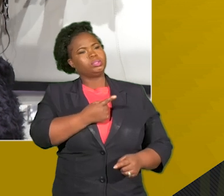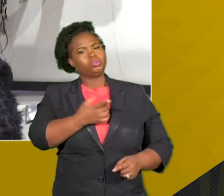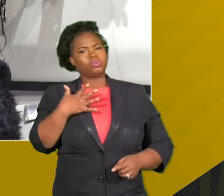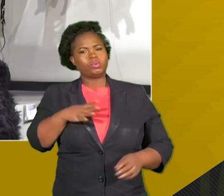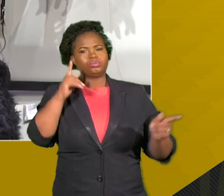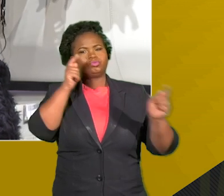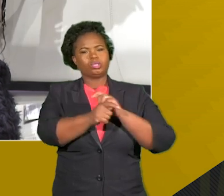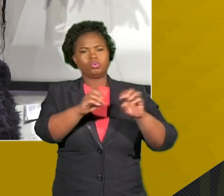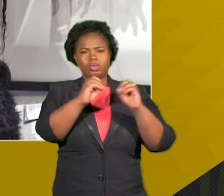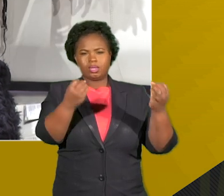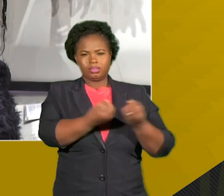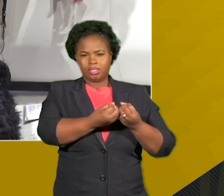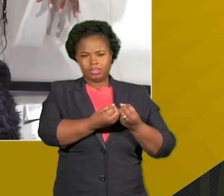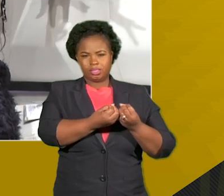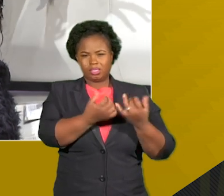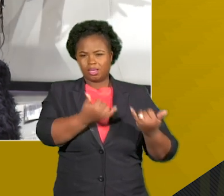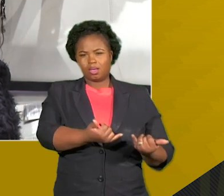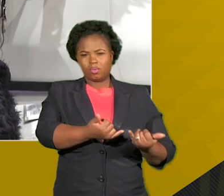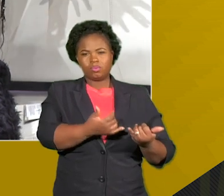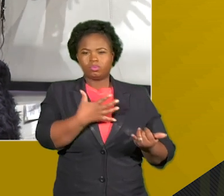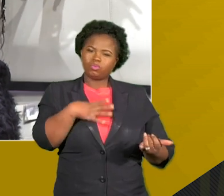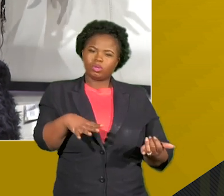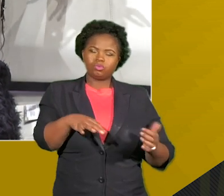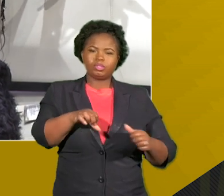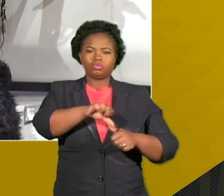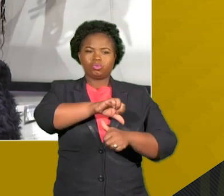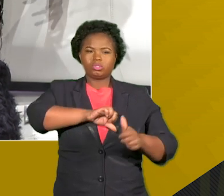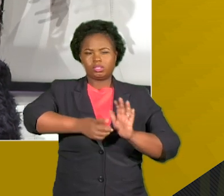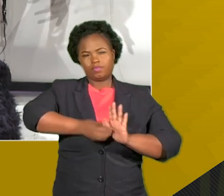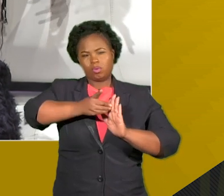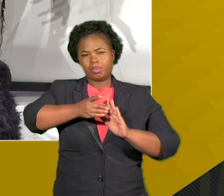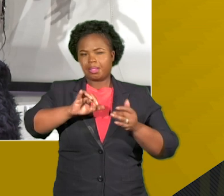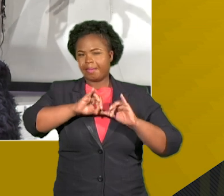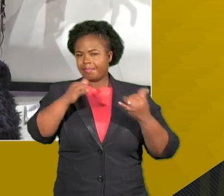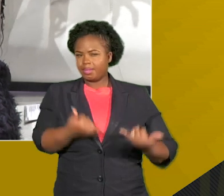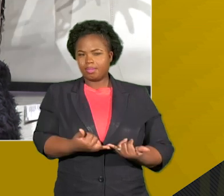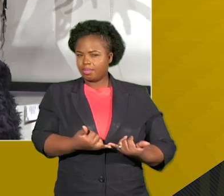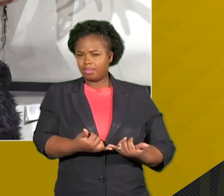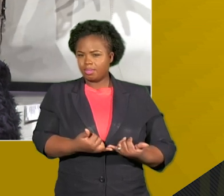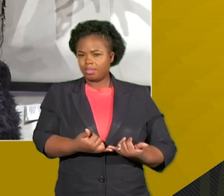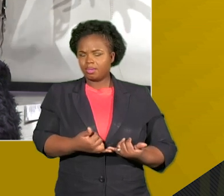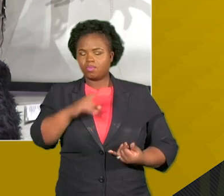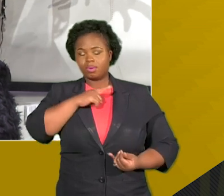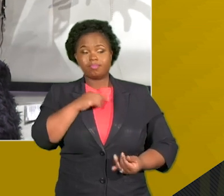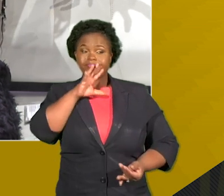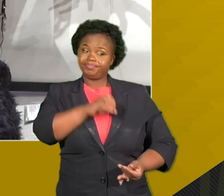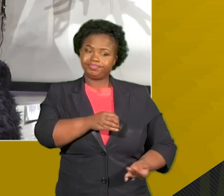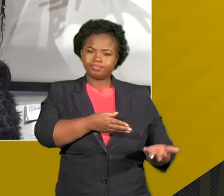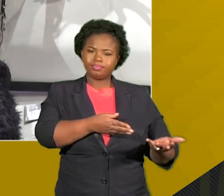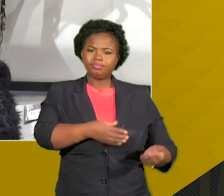your organization in its current form, to perhaps a social development company. And the reason why I ask this is I feel